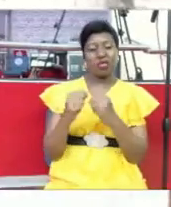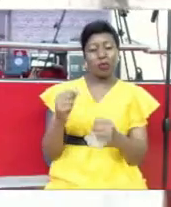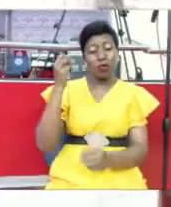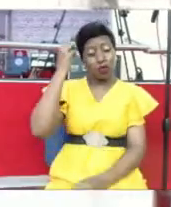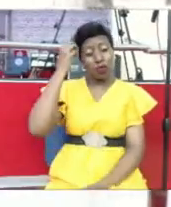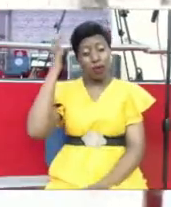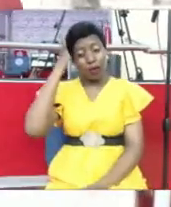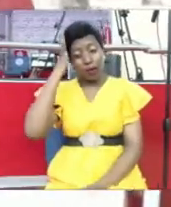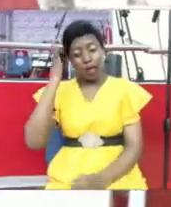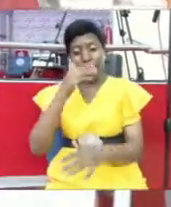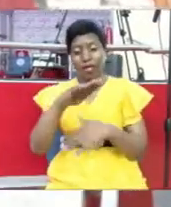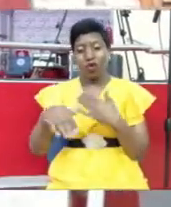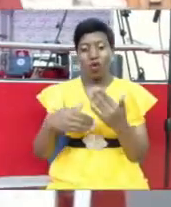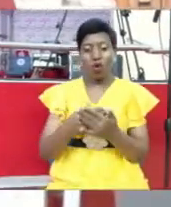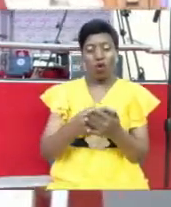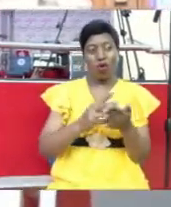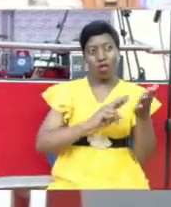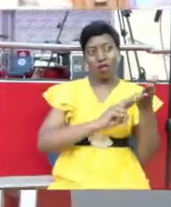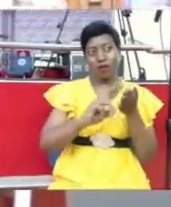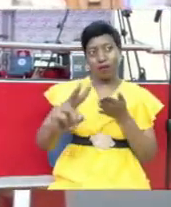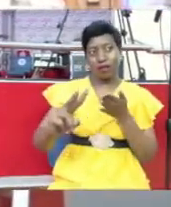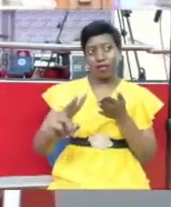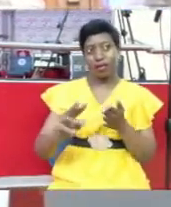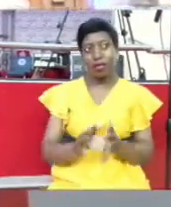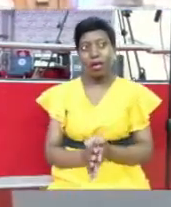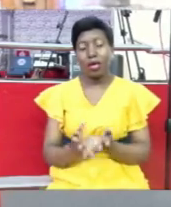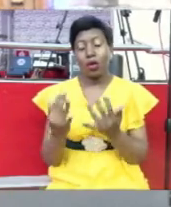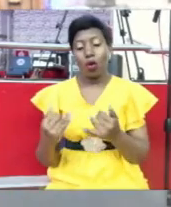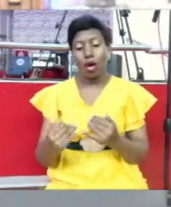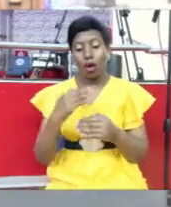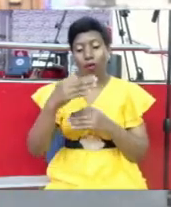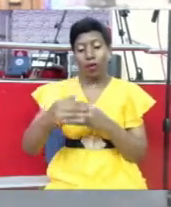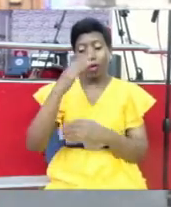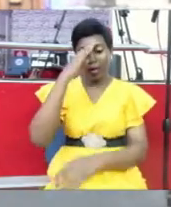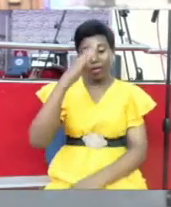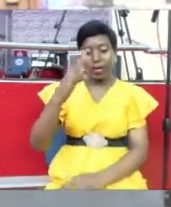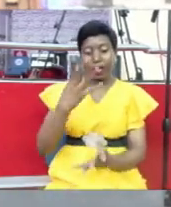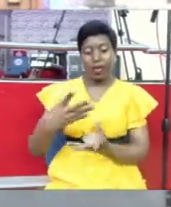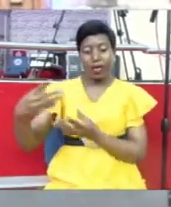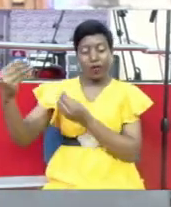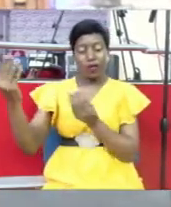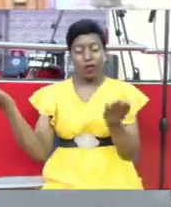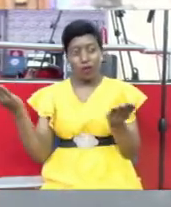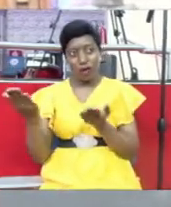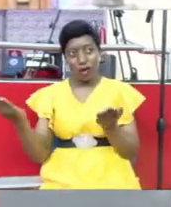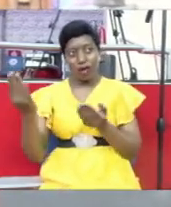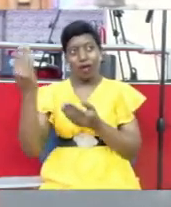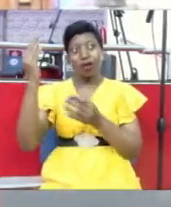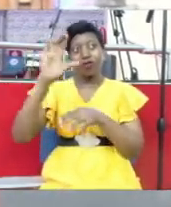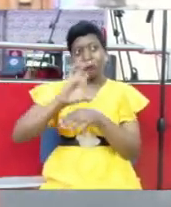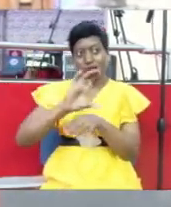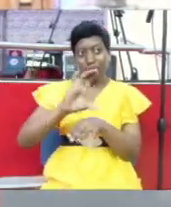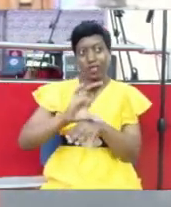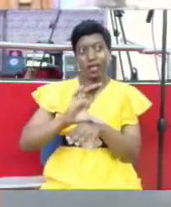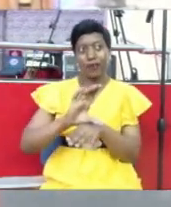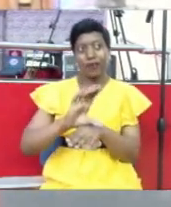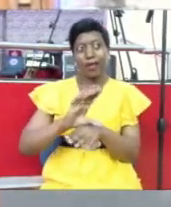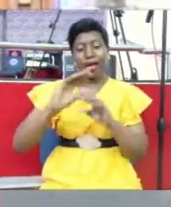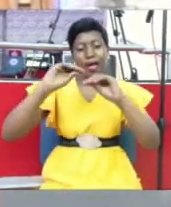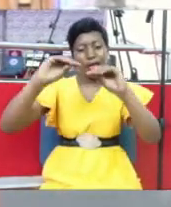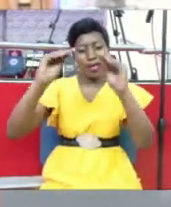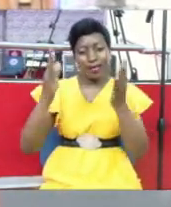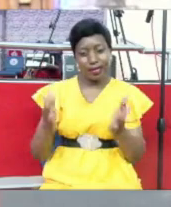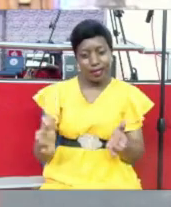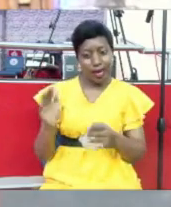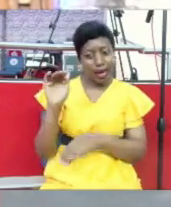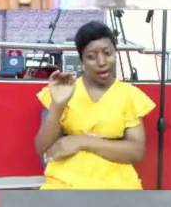it. Hangaliweza kuishika ikiwa yote. And so the following Sunday they went to church. Alafu Jumapili iliyopata wakaenda kanisani. And the teacher required of